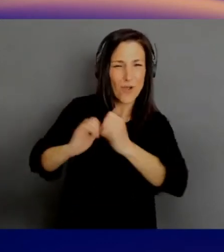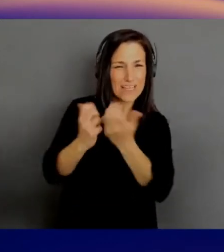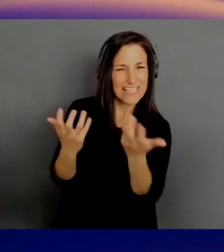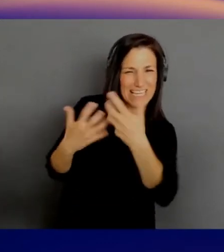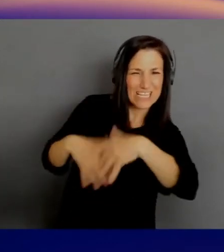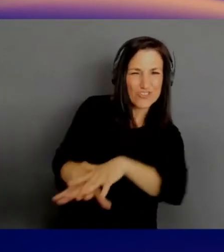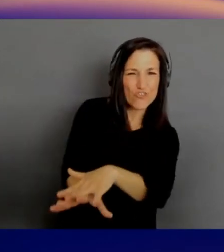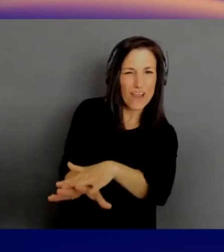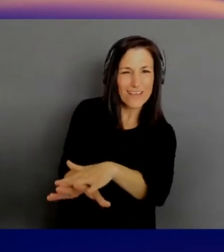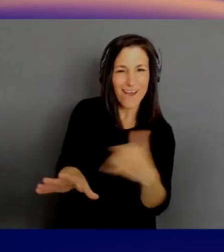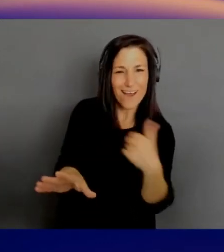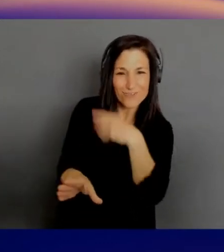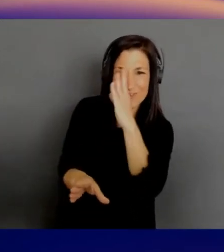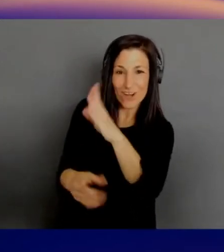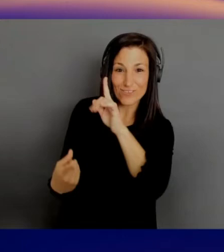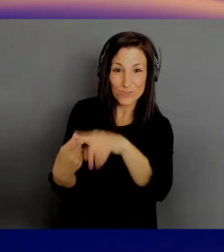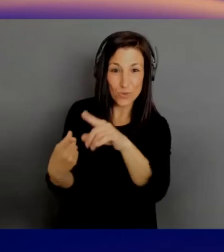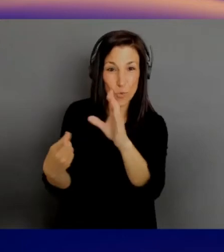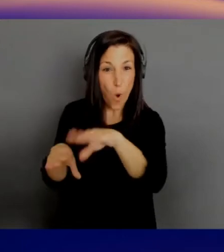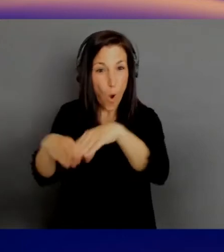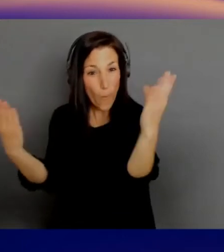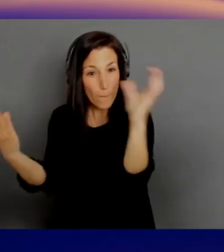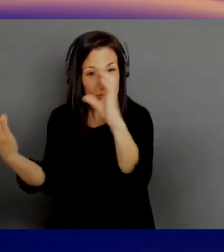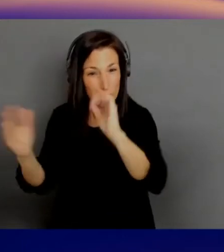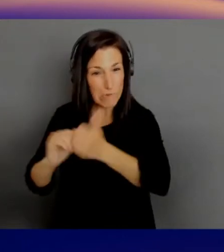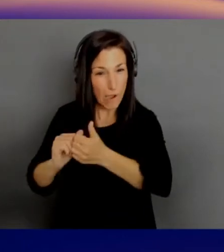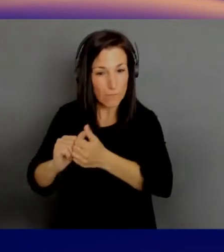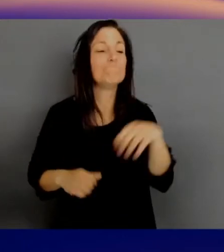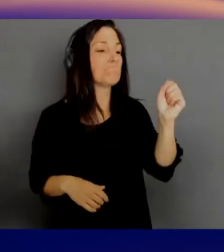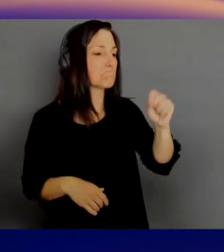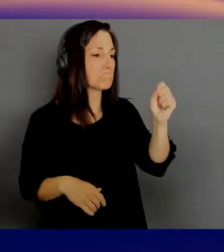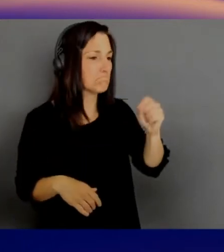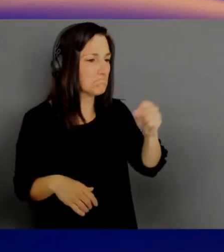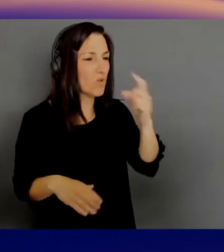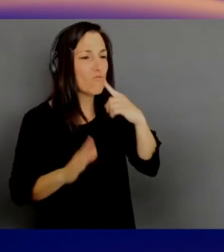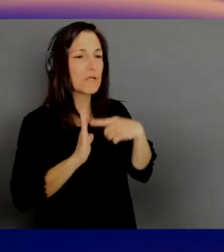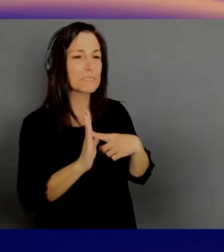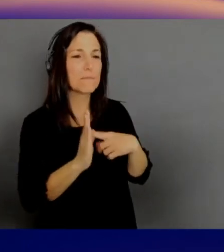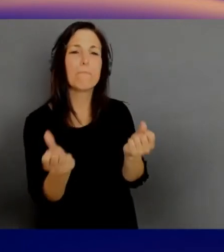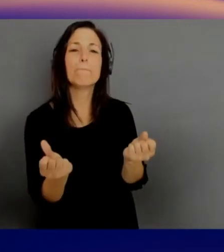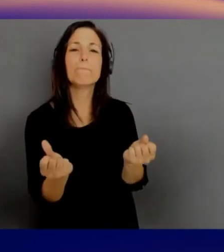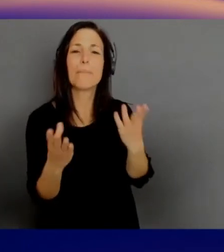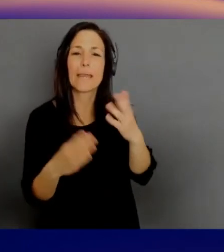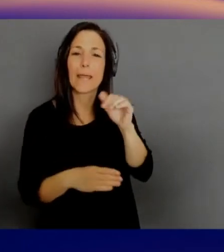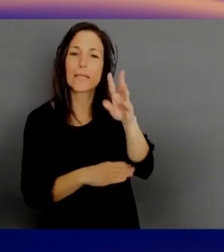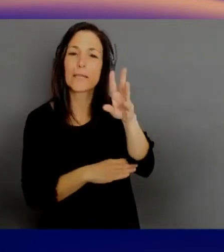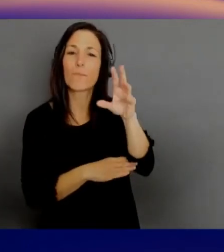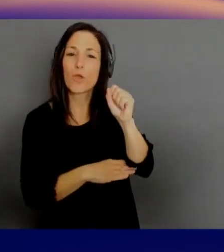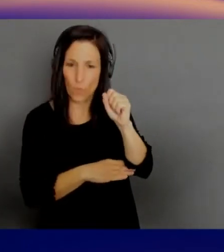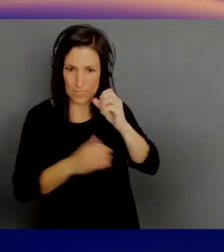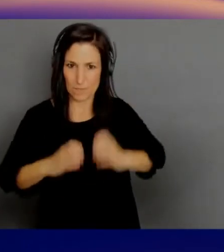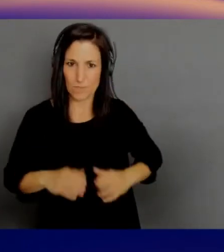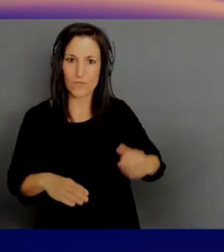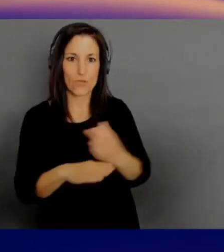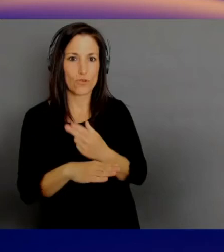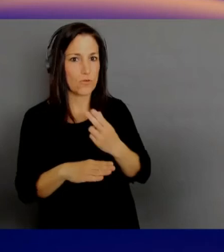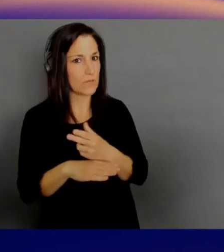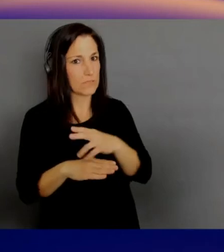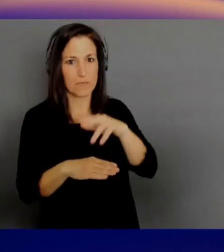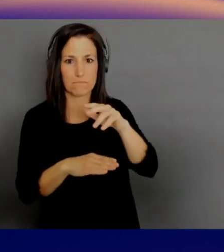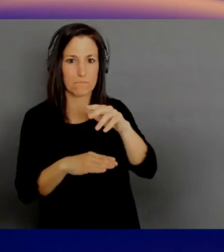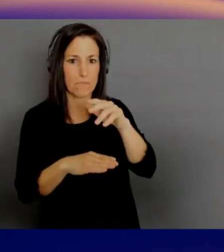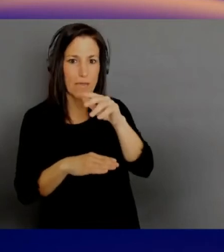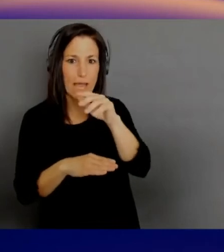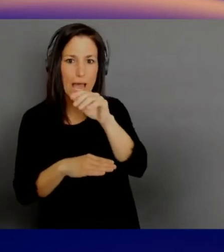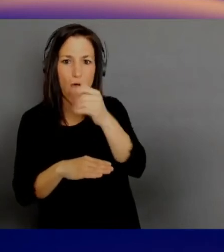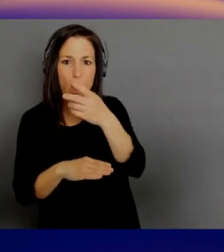integrate into OpenSearch? Yeah, for example, right, many of AWS customers, they're Yeah. using external identity providers like Okta, Auth0. Yeah.